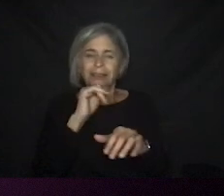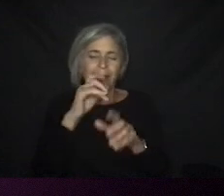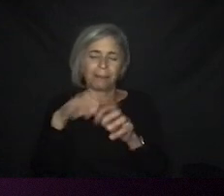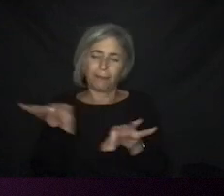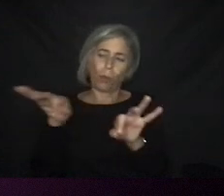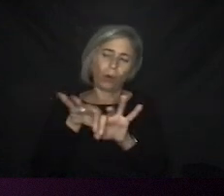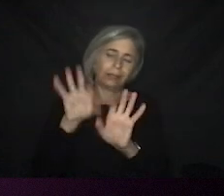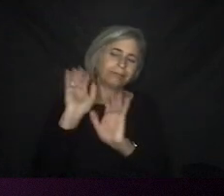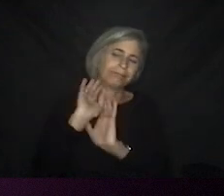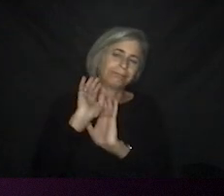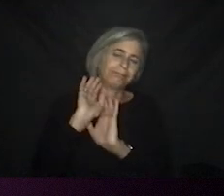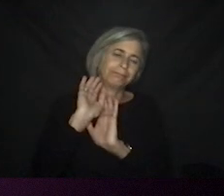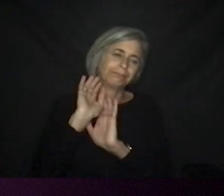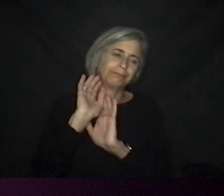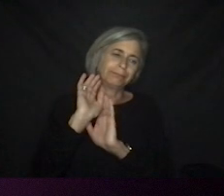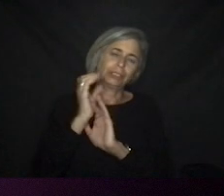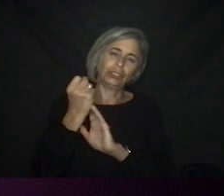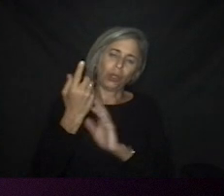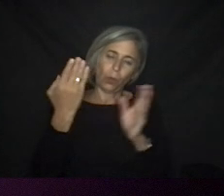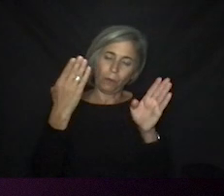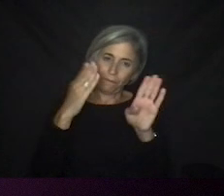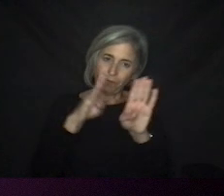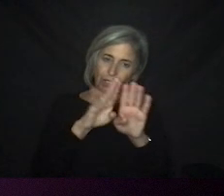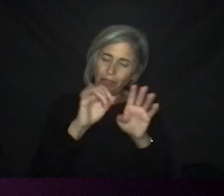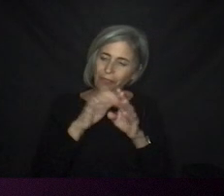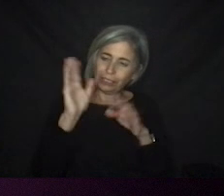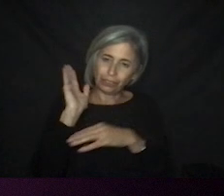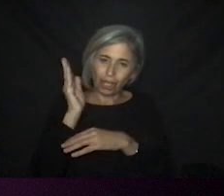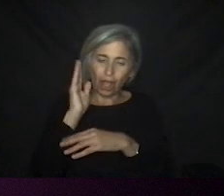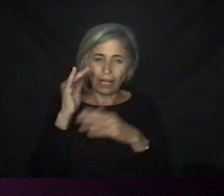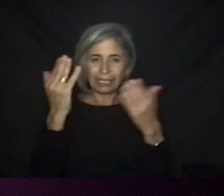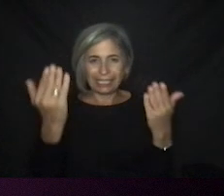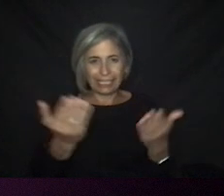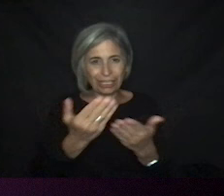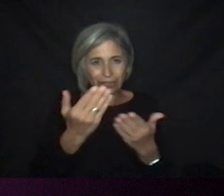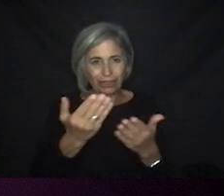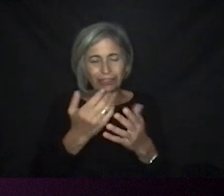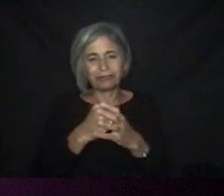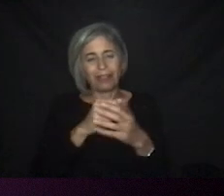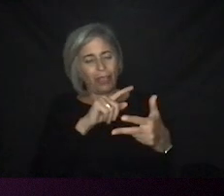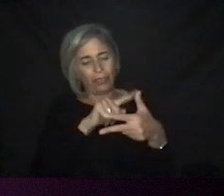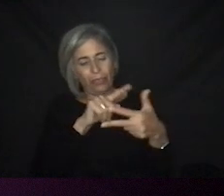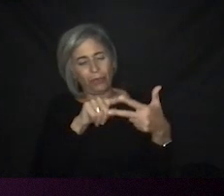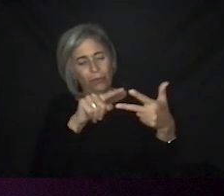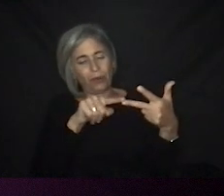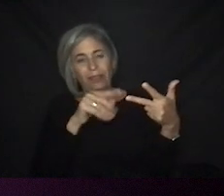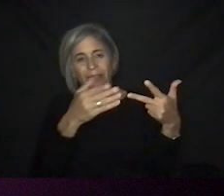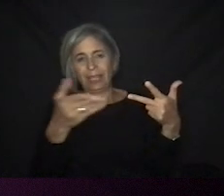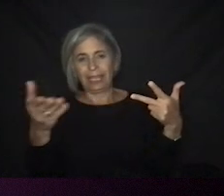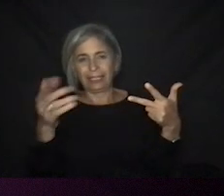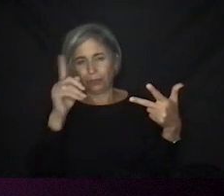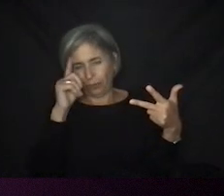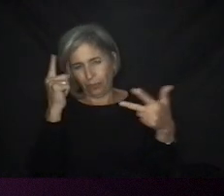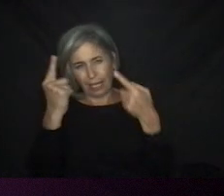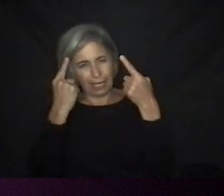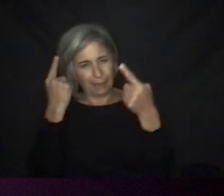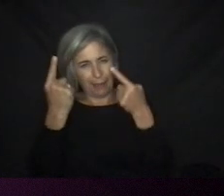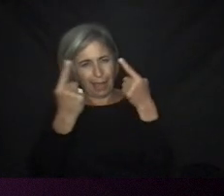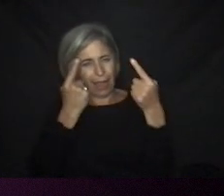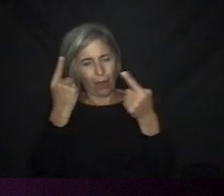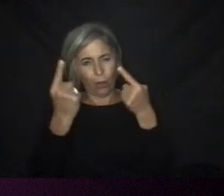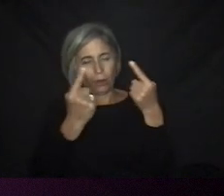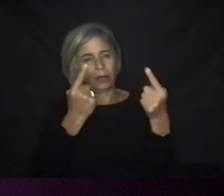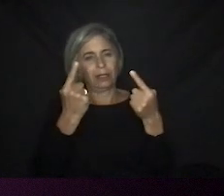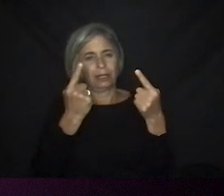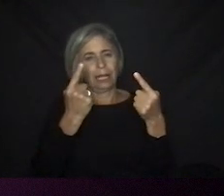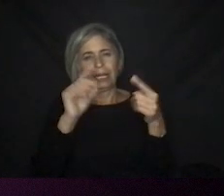unimportant. So let's close this out here. Just three things just to think about in our pinboard